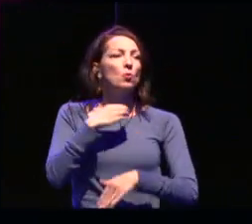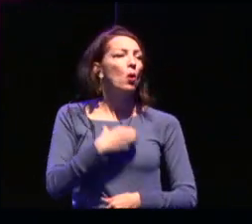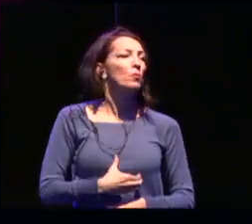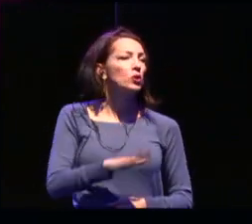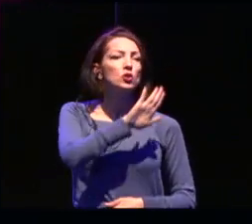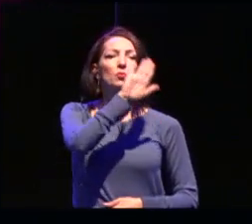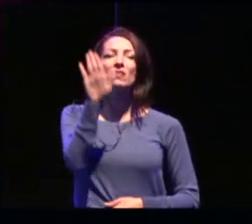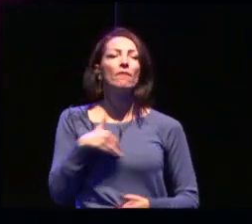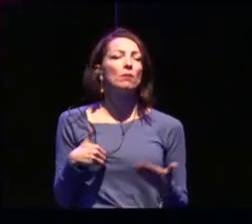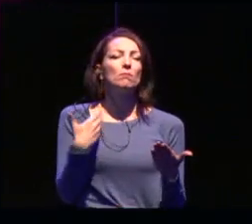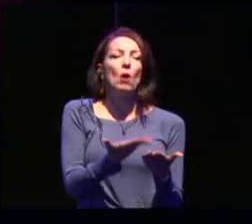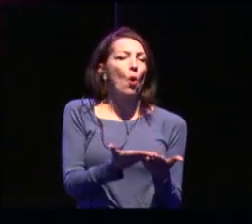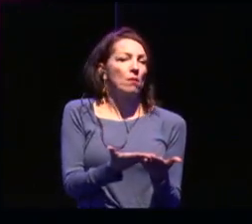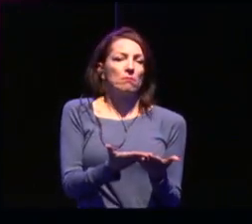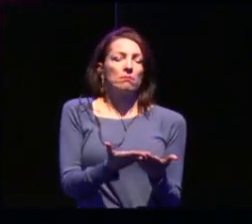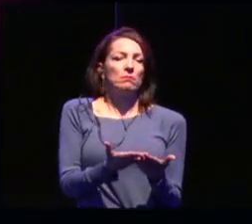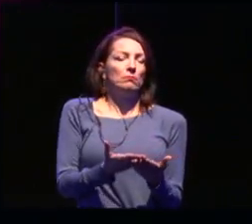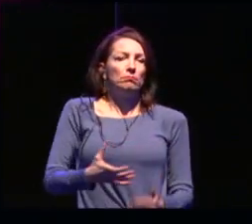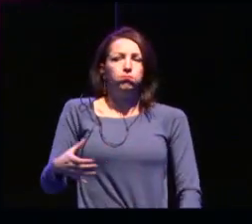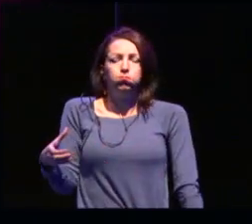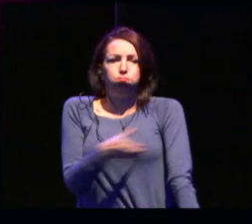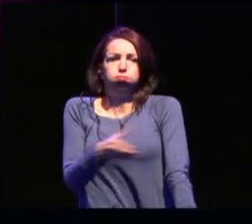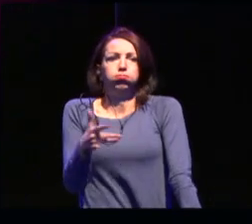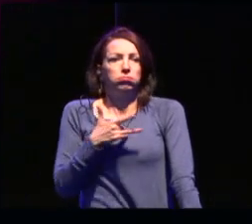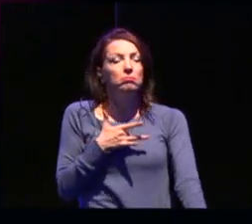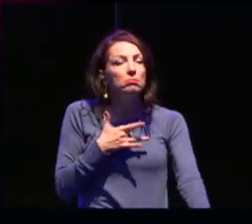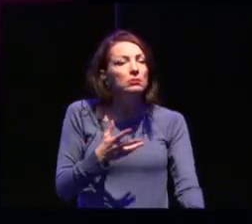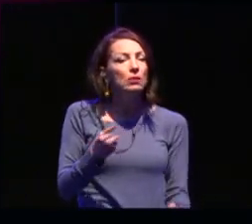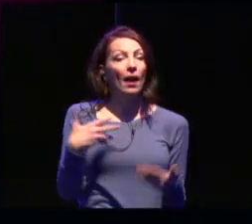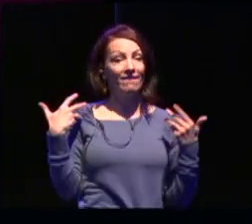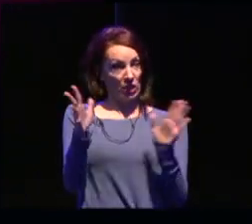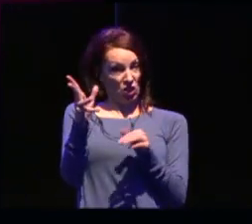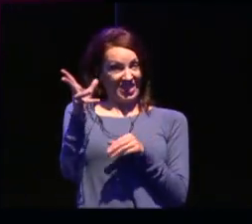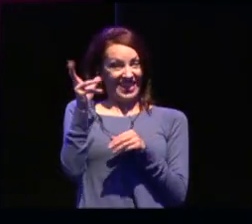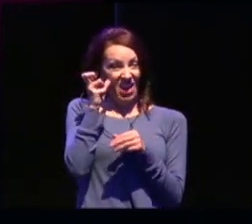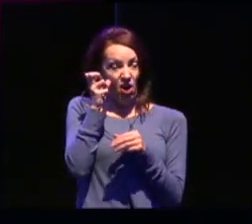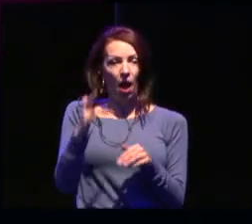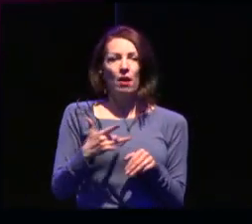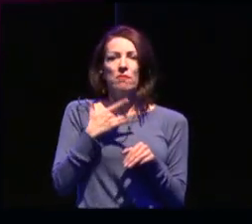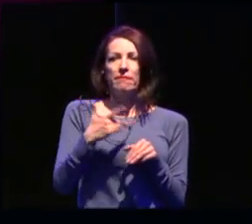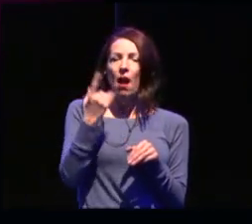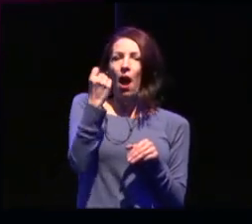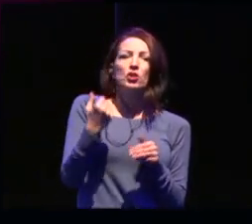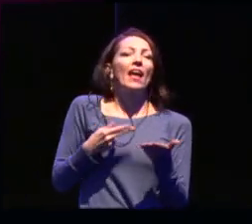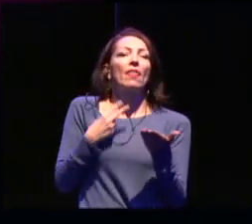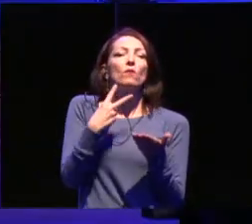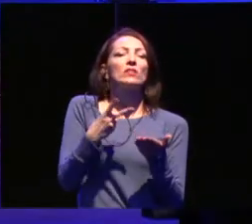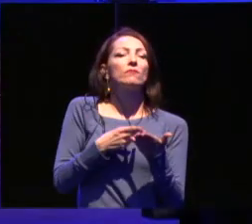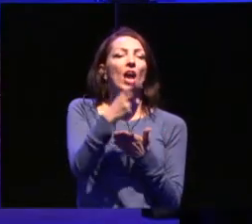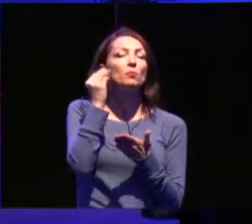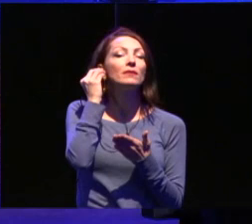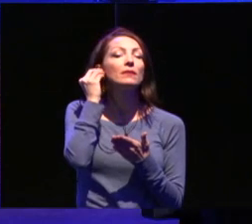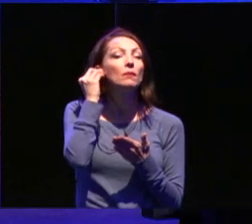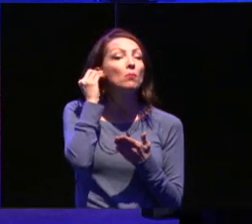were never born. Powerful. Once you hear it and you begin to feel the voice of the genuine within you